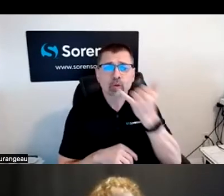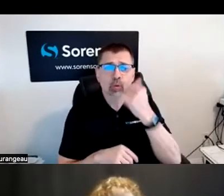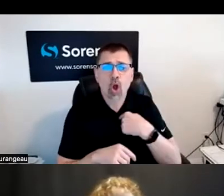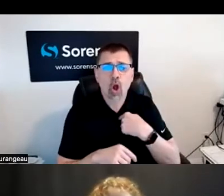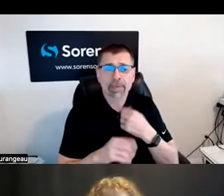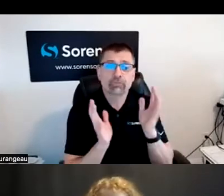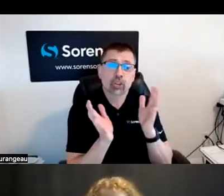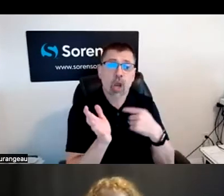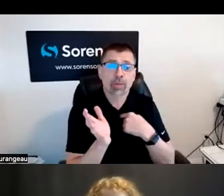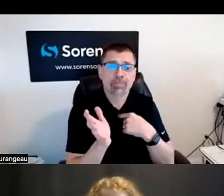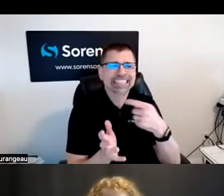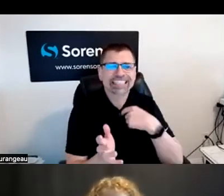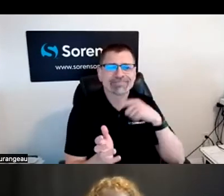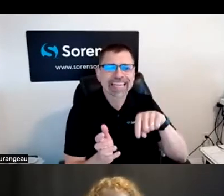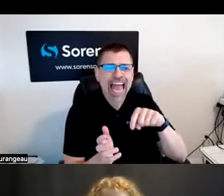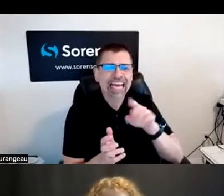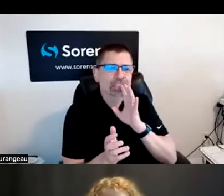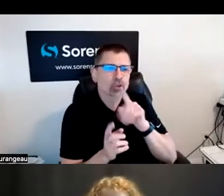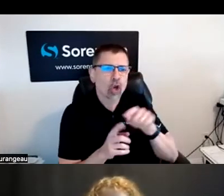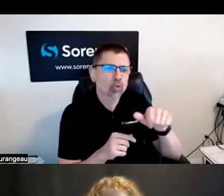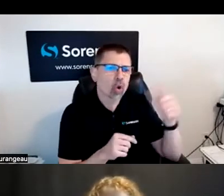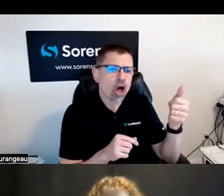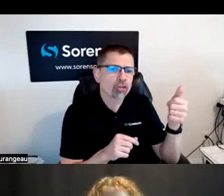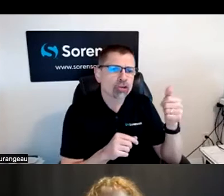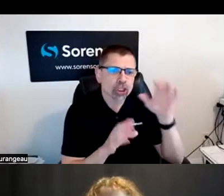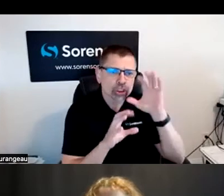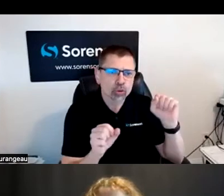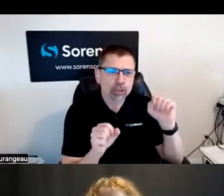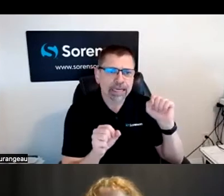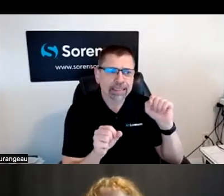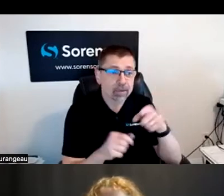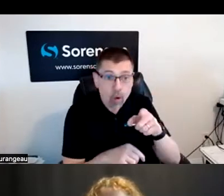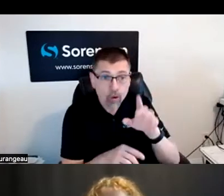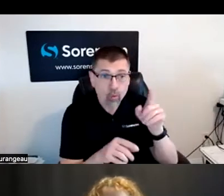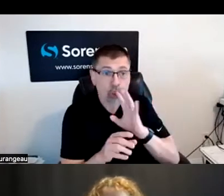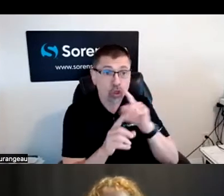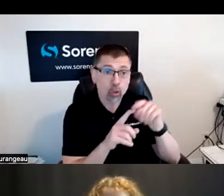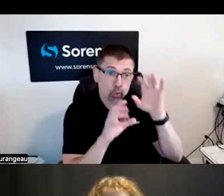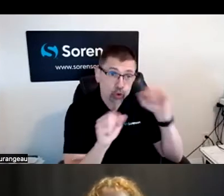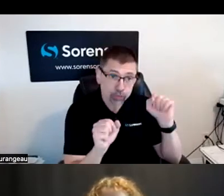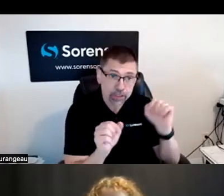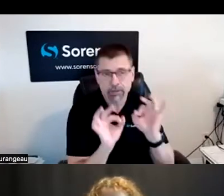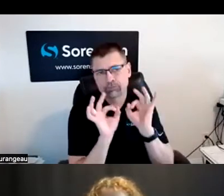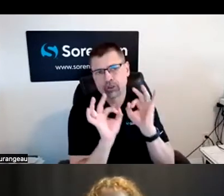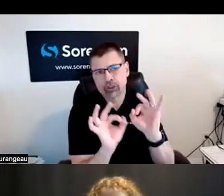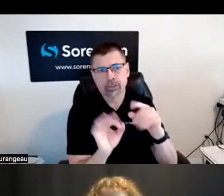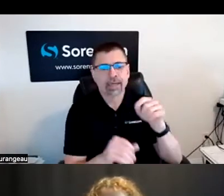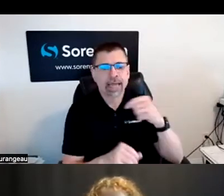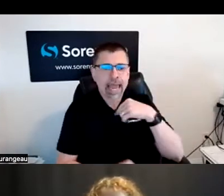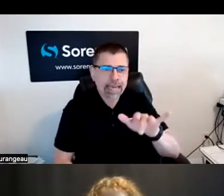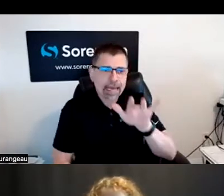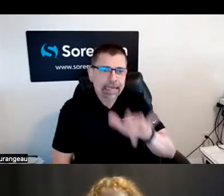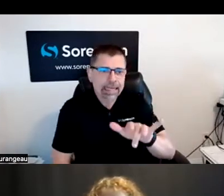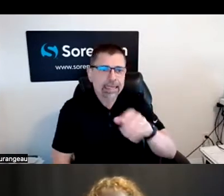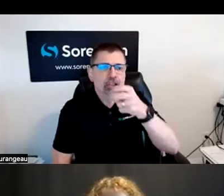The next is call transfer. So let's say someone's calling and talking to me, but that's actually not the person they need to reach out to. They need to be in touch with the head of